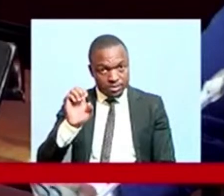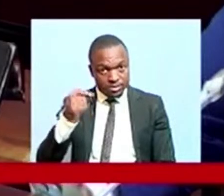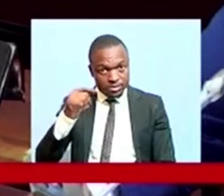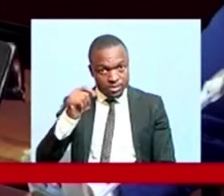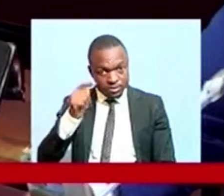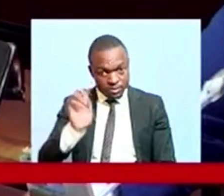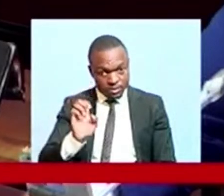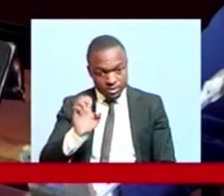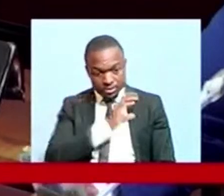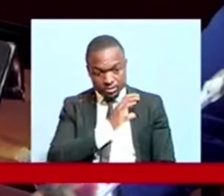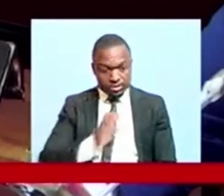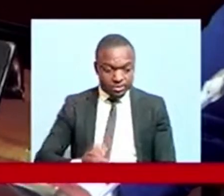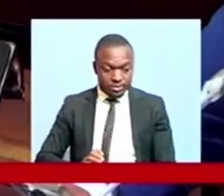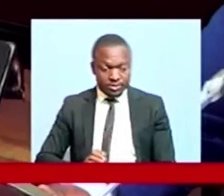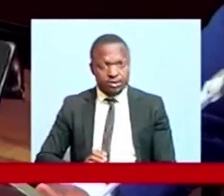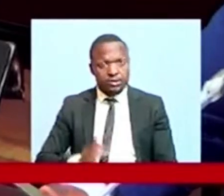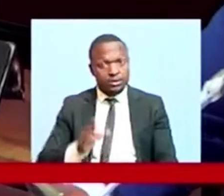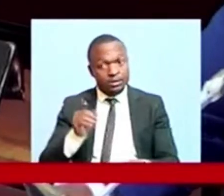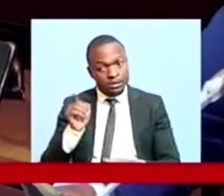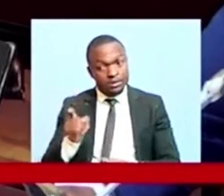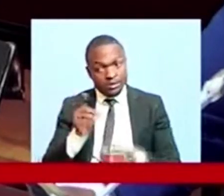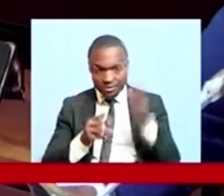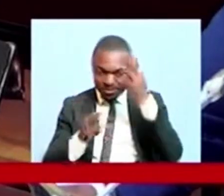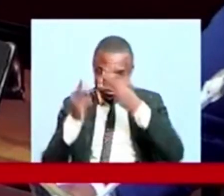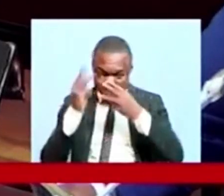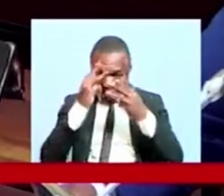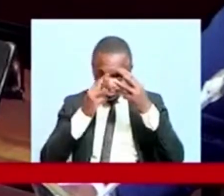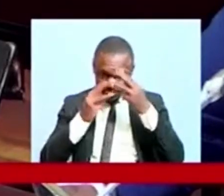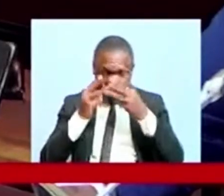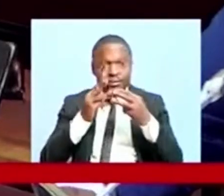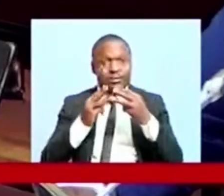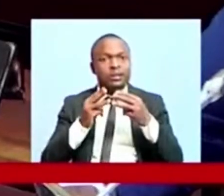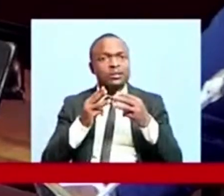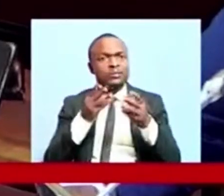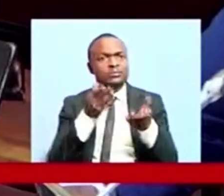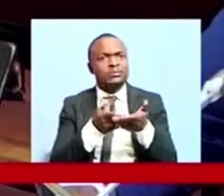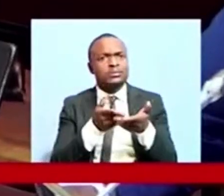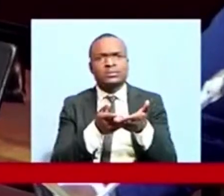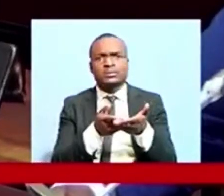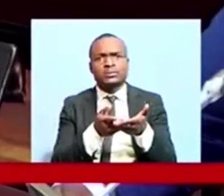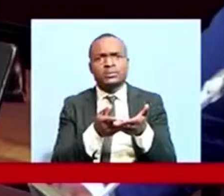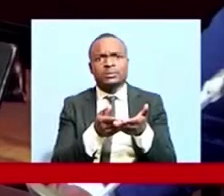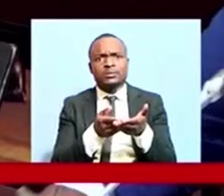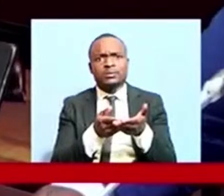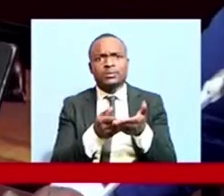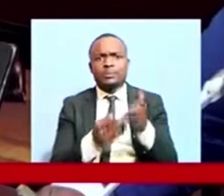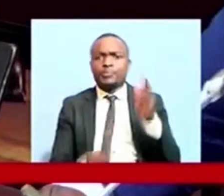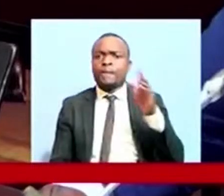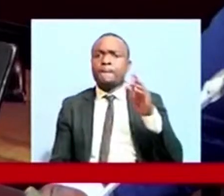And I wonder, is it by coincidence that